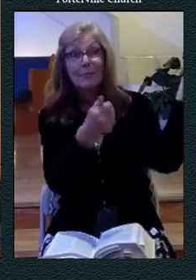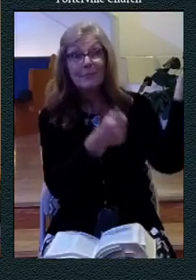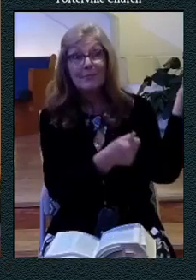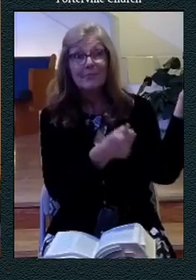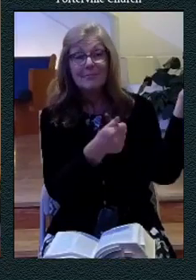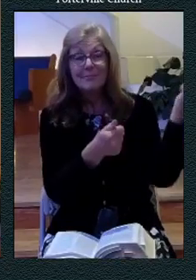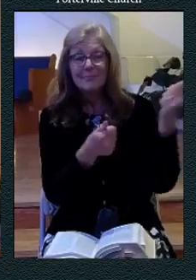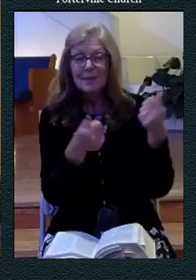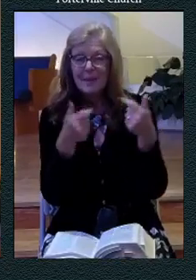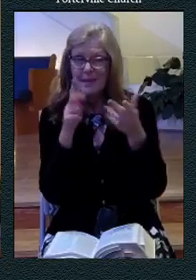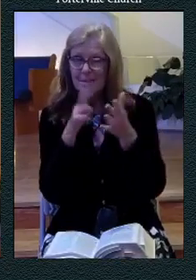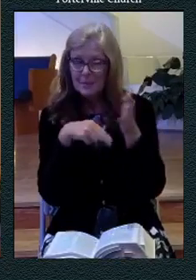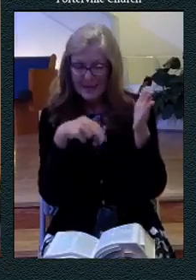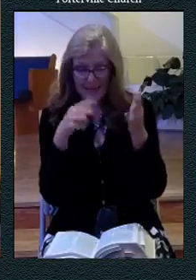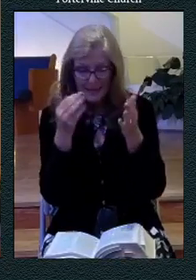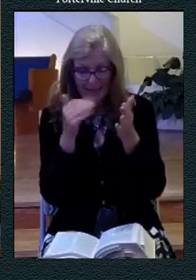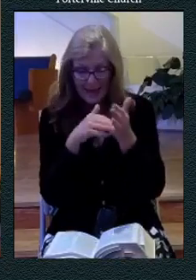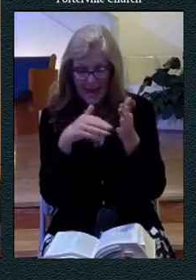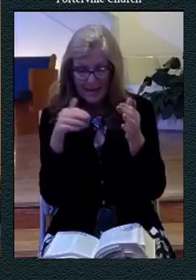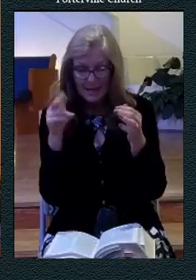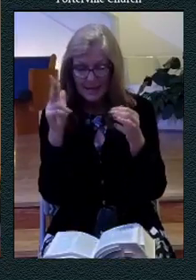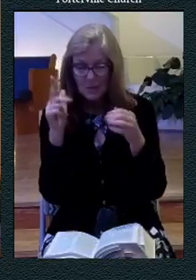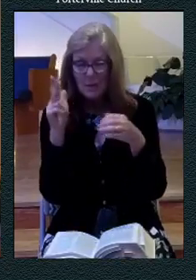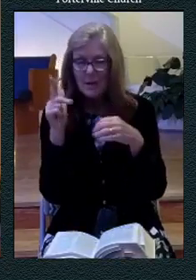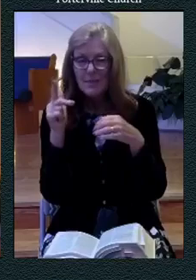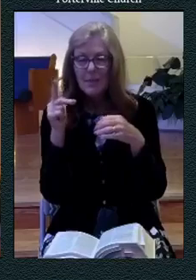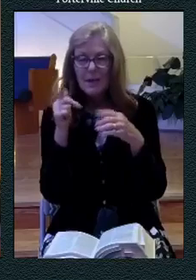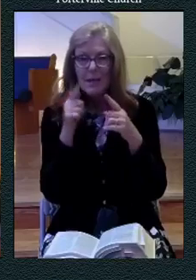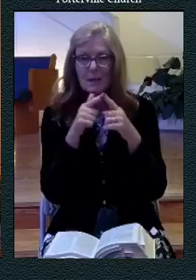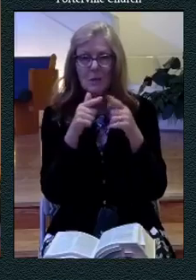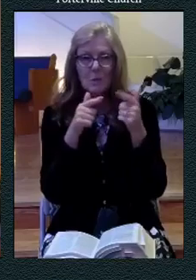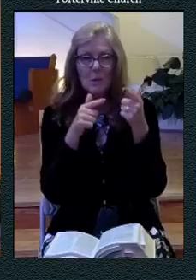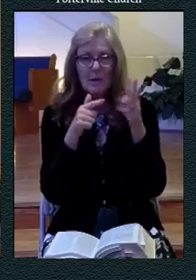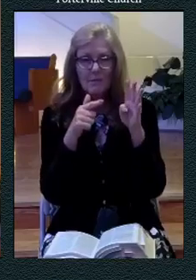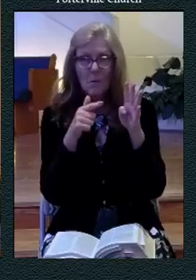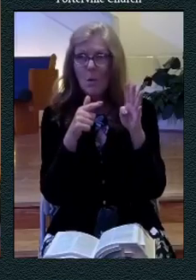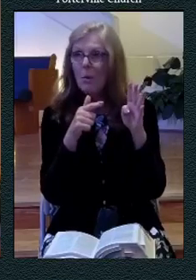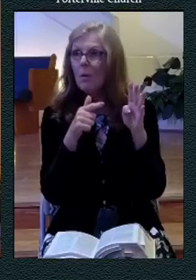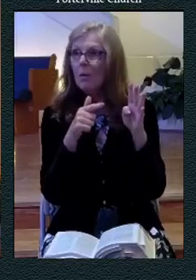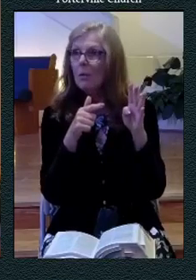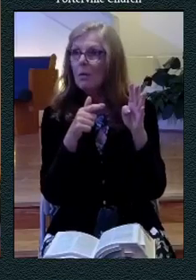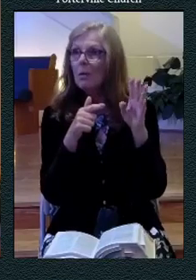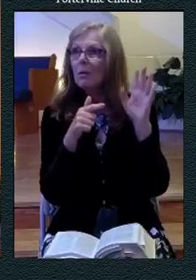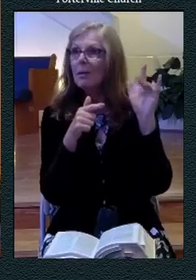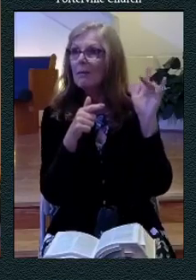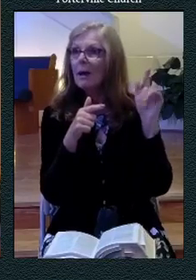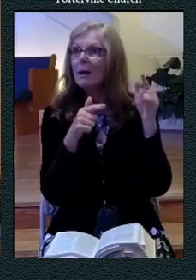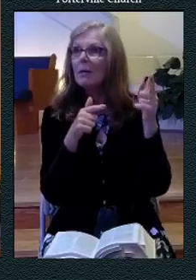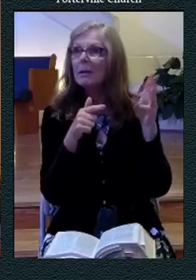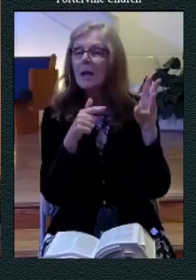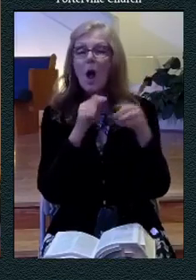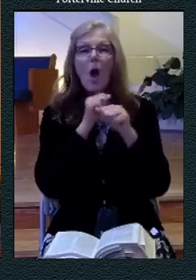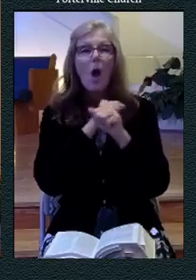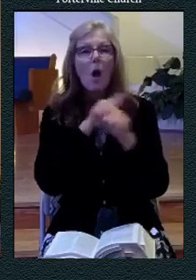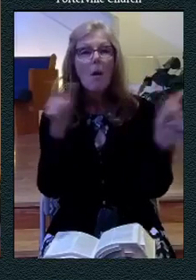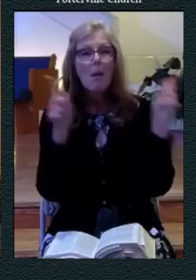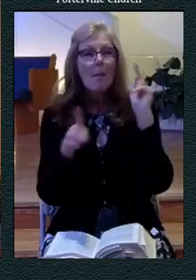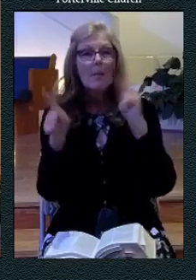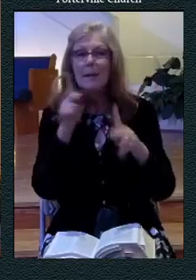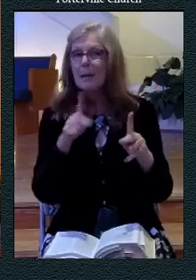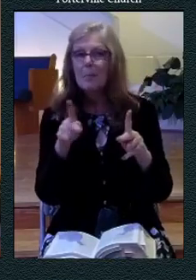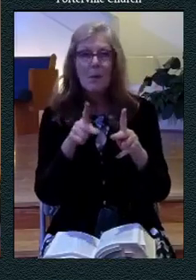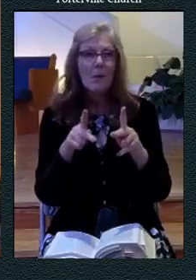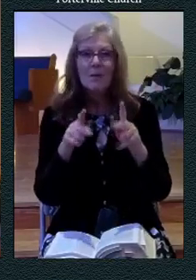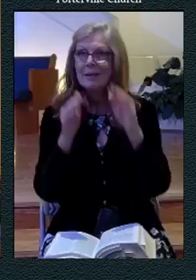Let's read through again, 23 and 24, on to verse 26. For all have sinned and fall short of the glory of